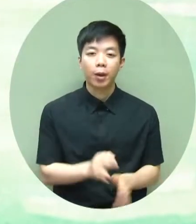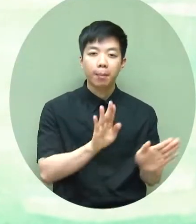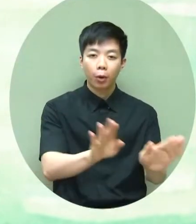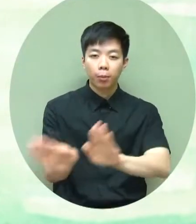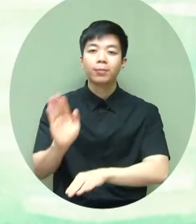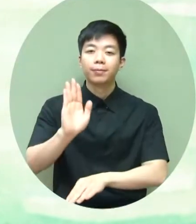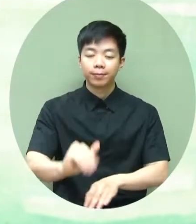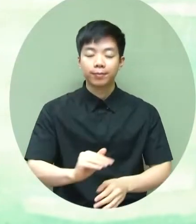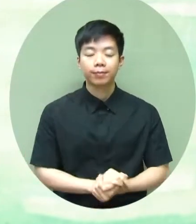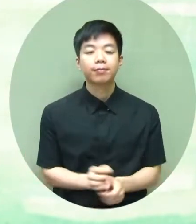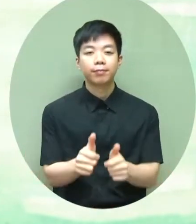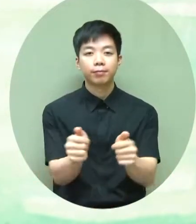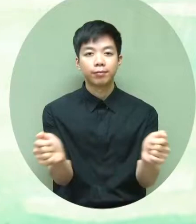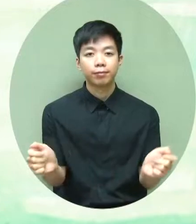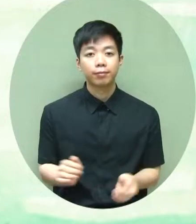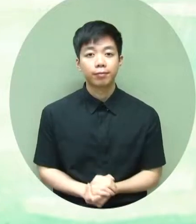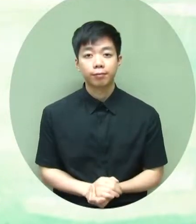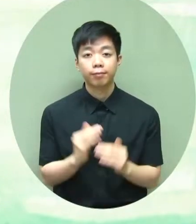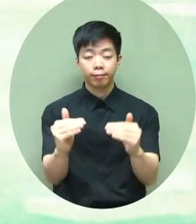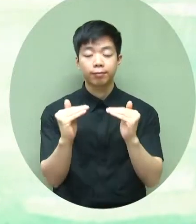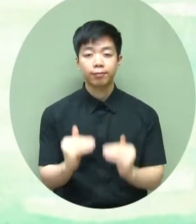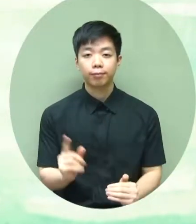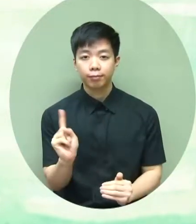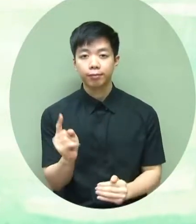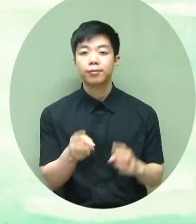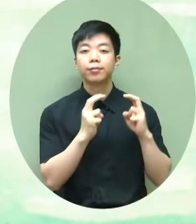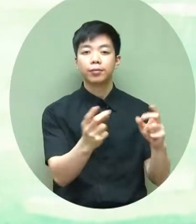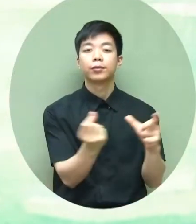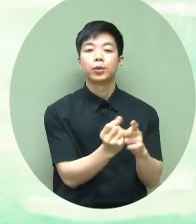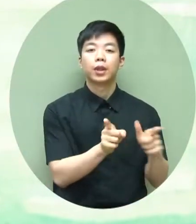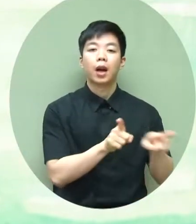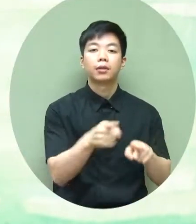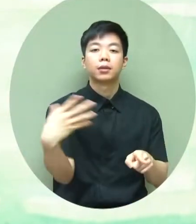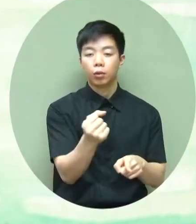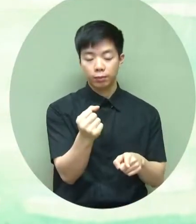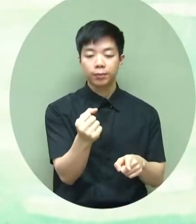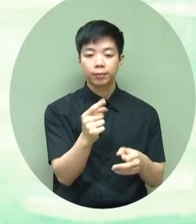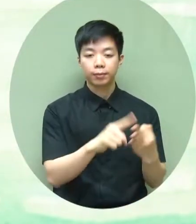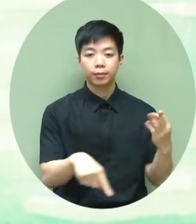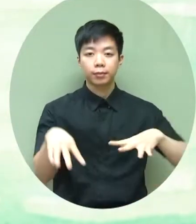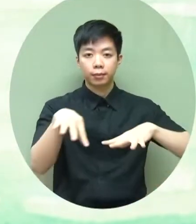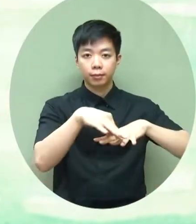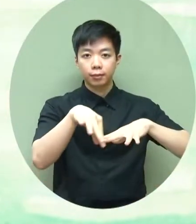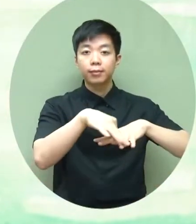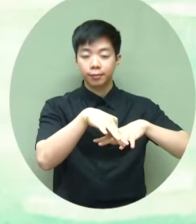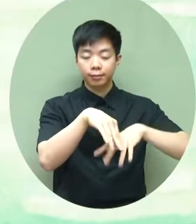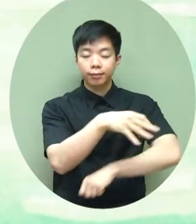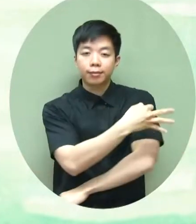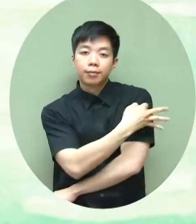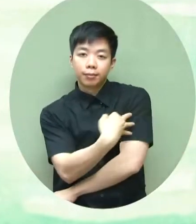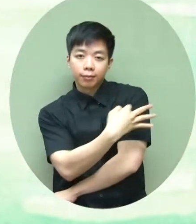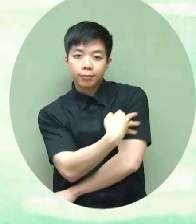could be commissioned on the 15th of May to serve the traveling public. And now give the floor to Dr. Jacob